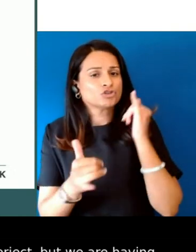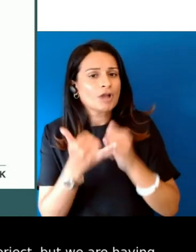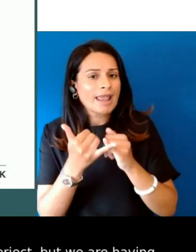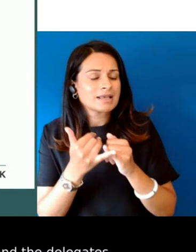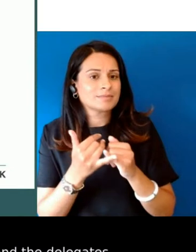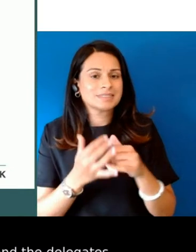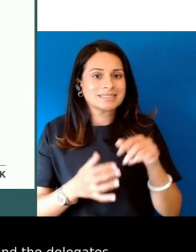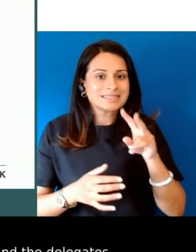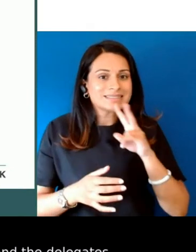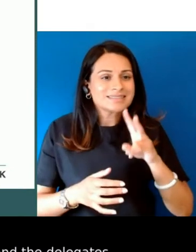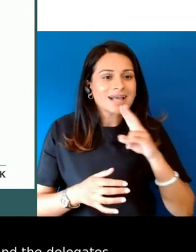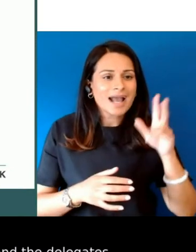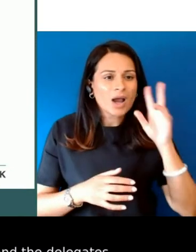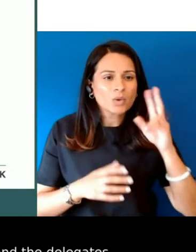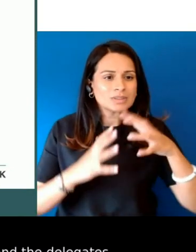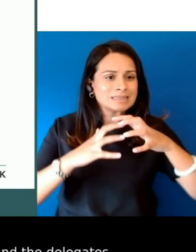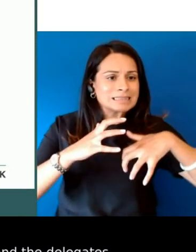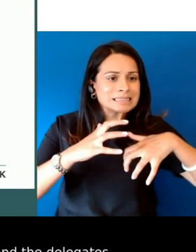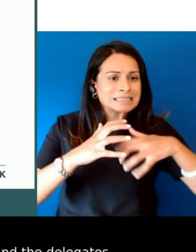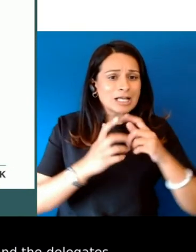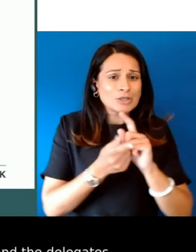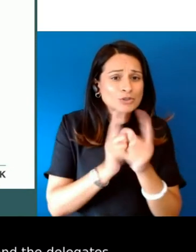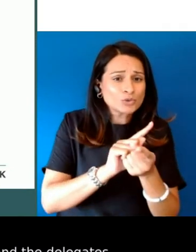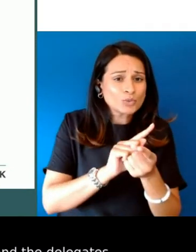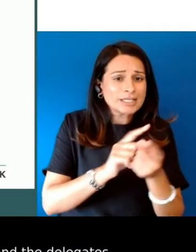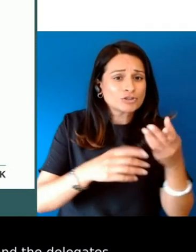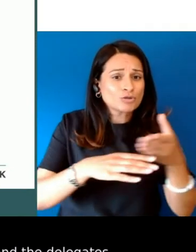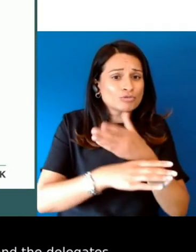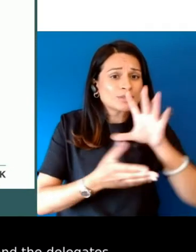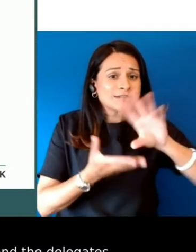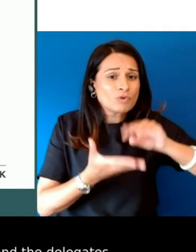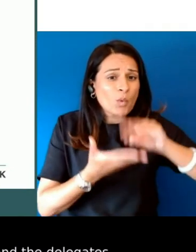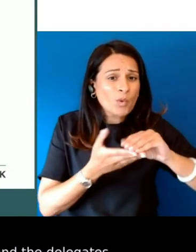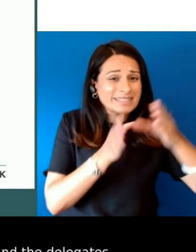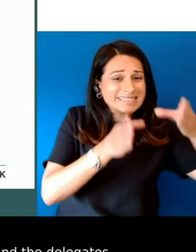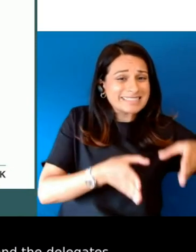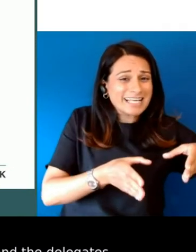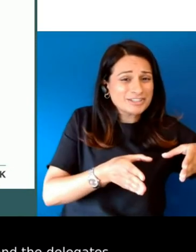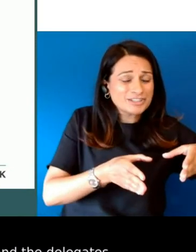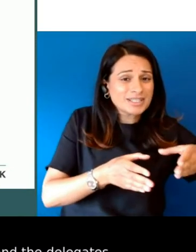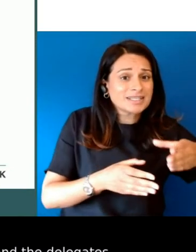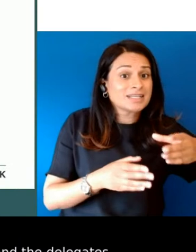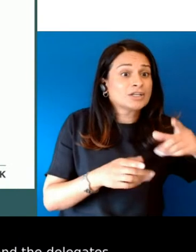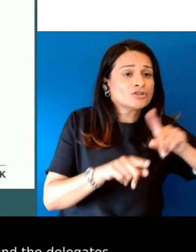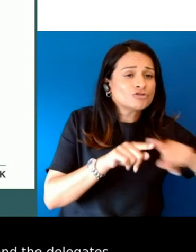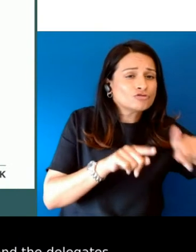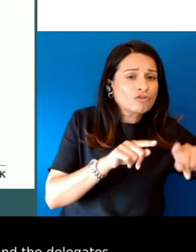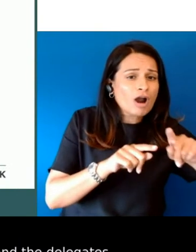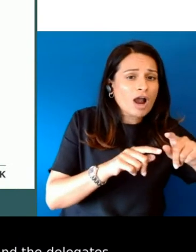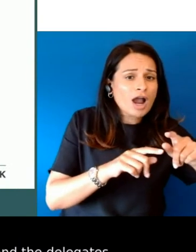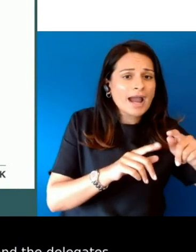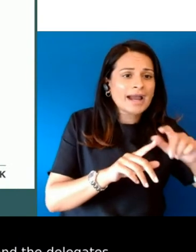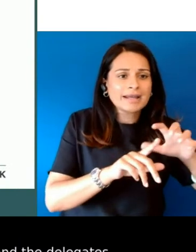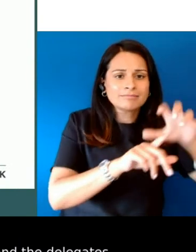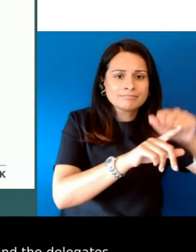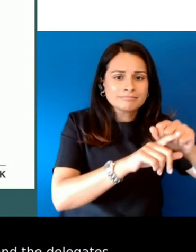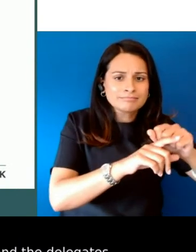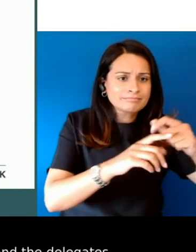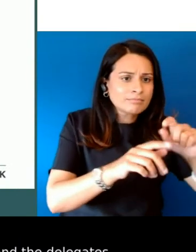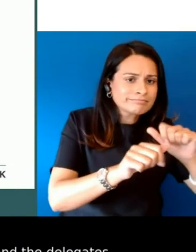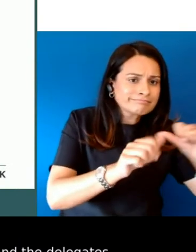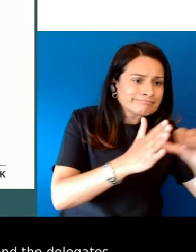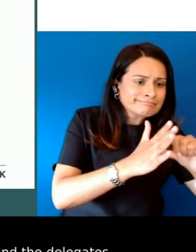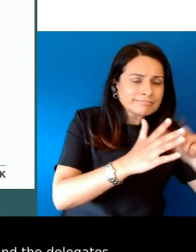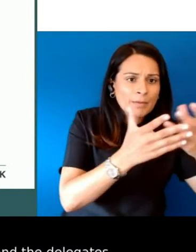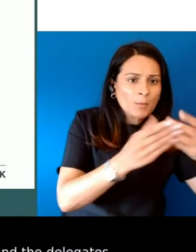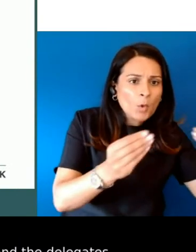just switch over to your pre-recorded session um in the interim while we try and troubleshoot from your end and so if you could